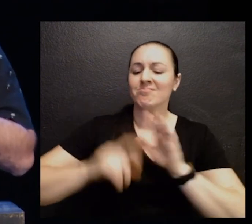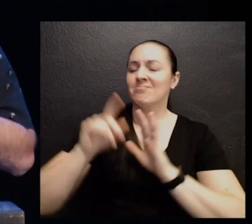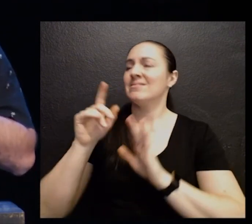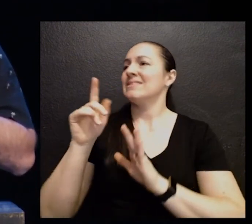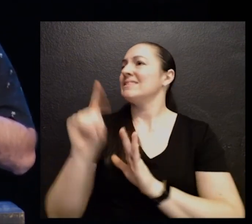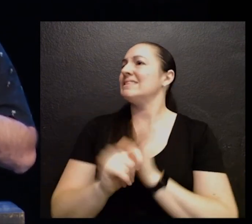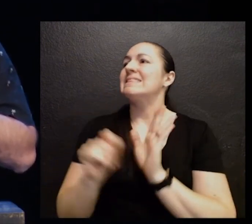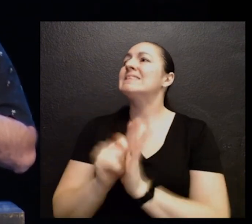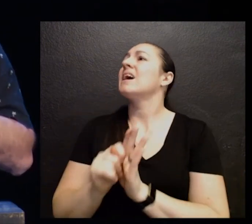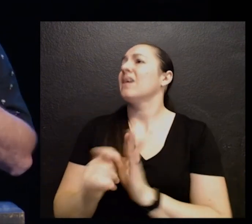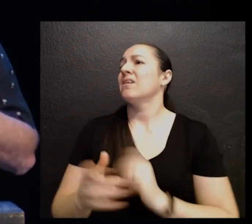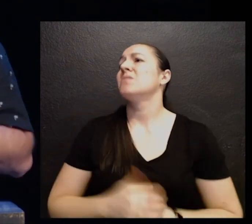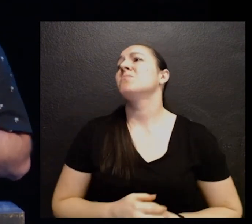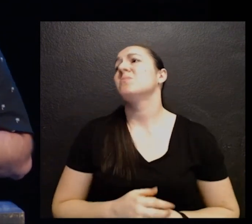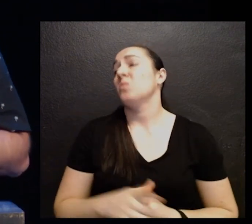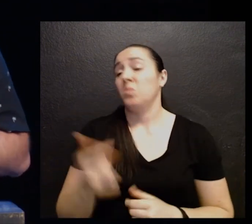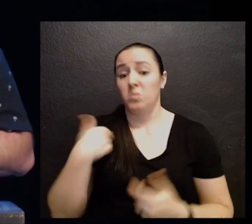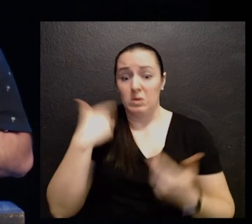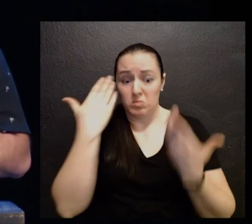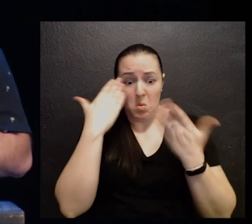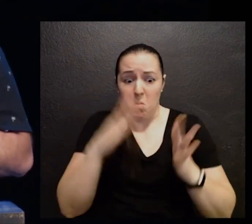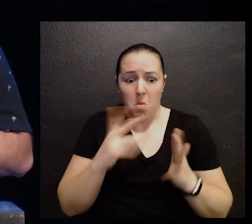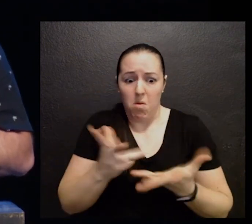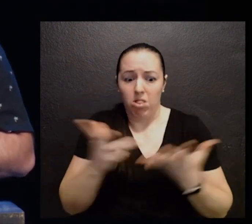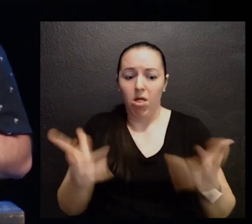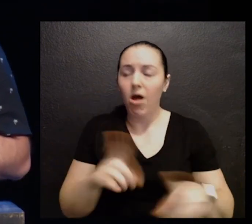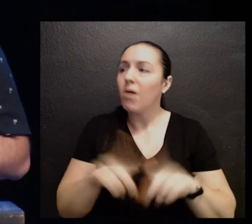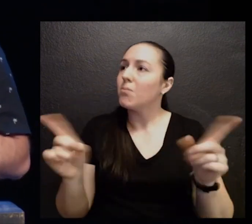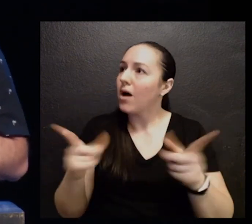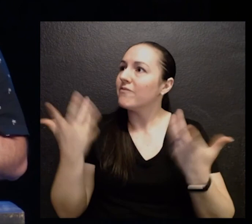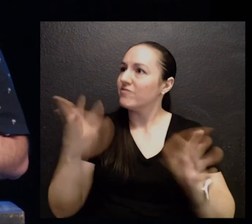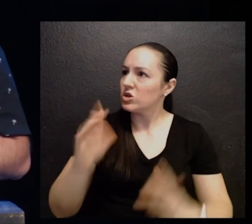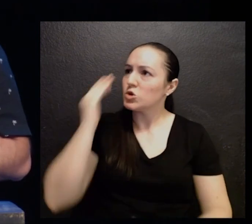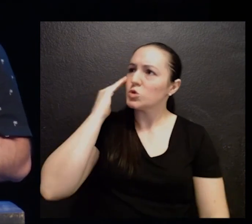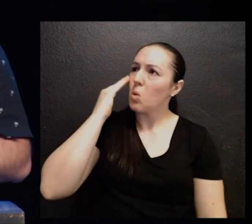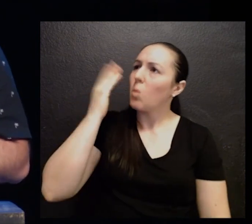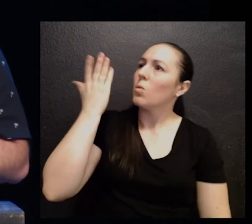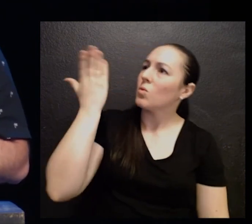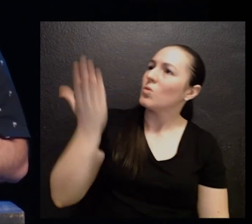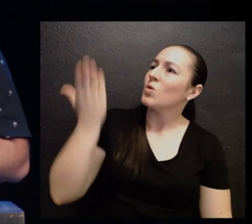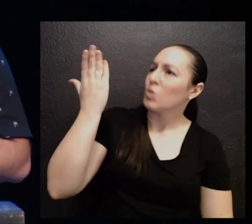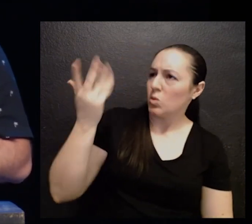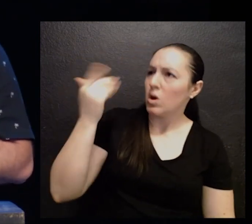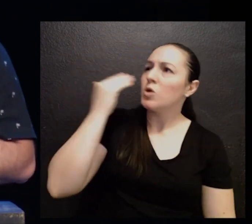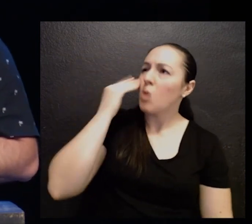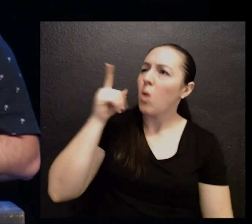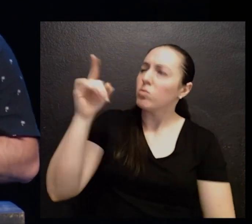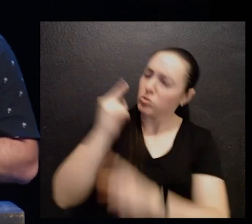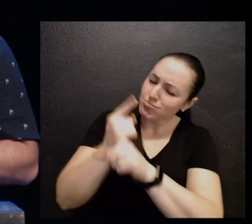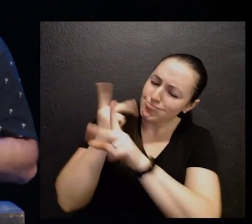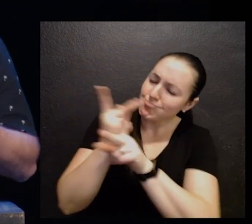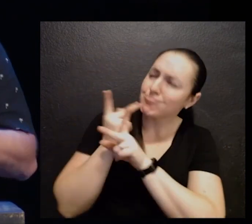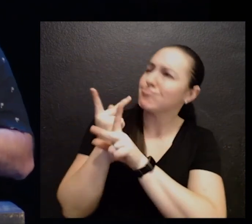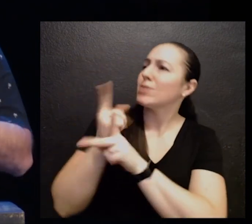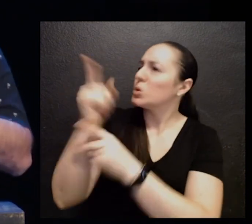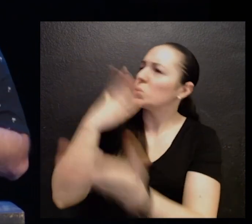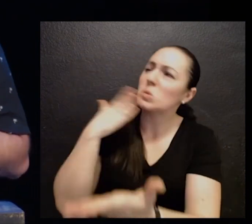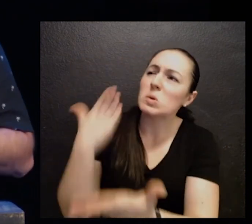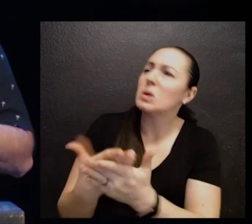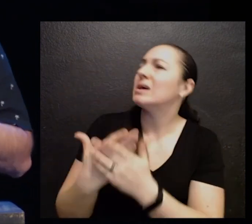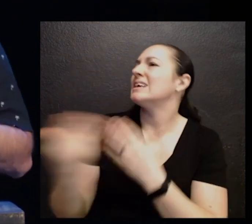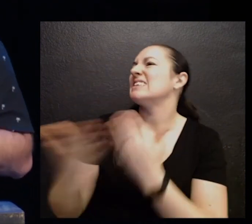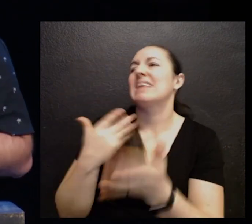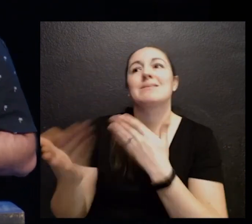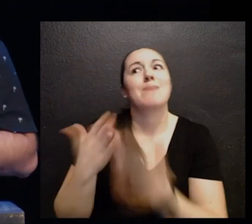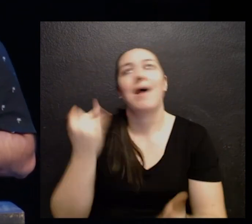know much, God, but we know you. And we know that you are faithful, and we know that you are good, even when it doesn't